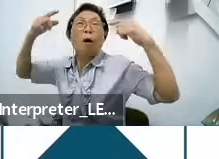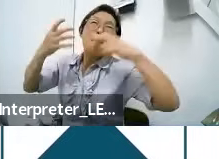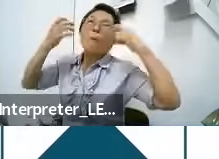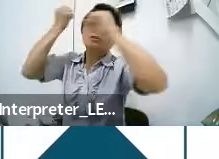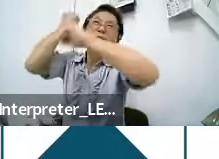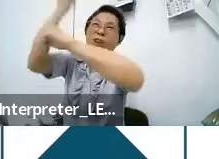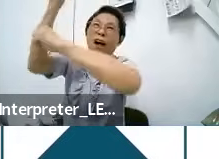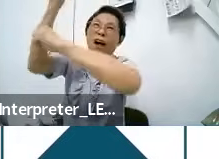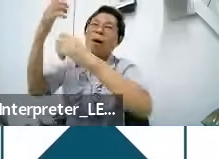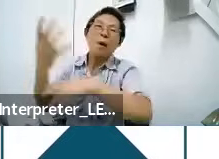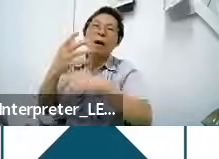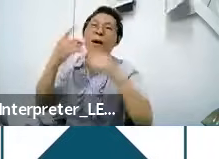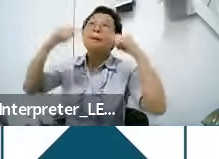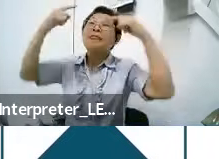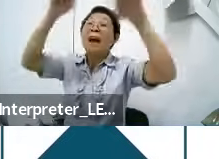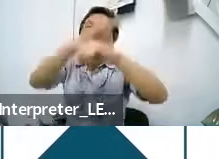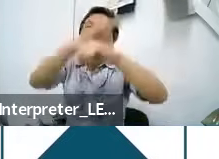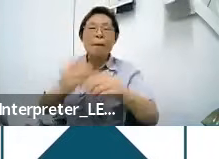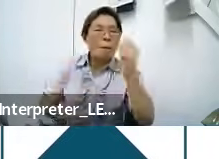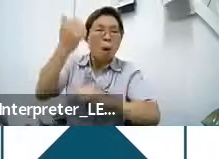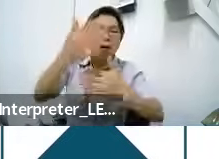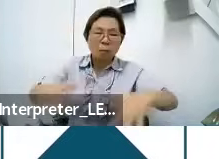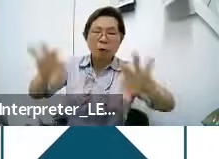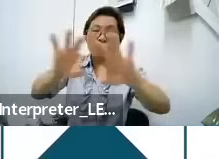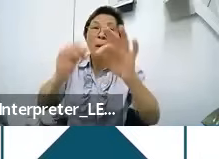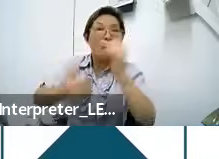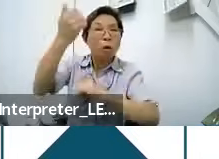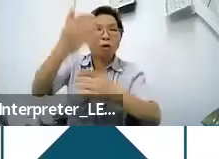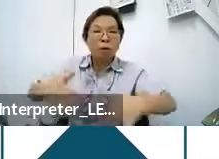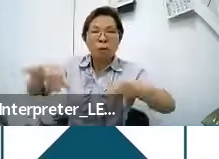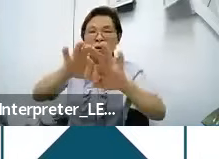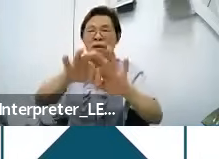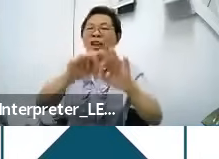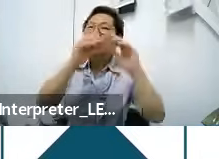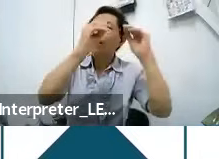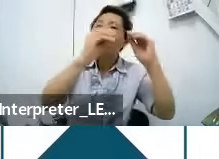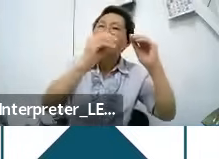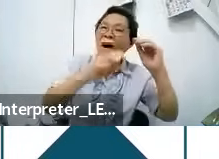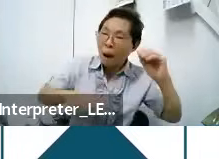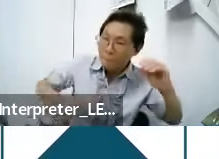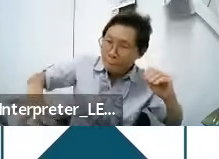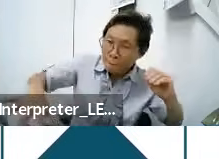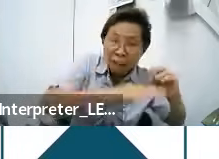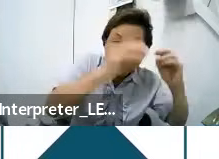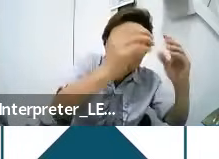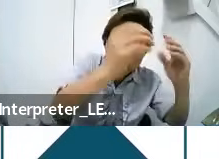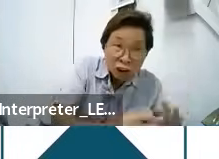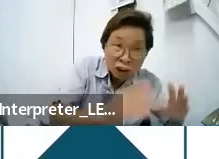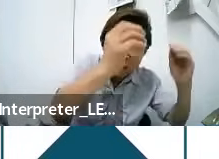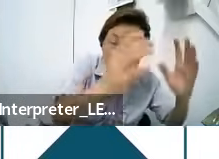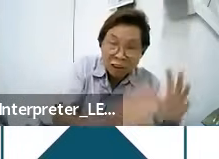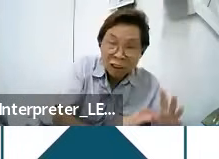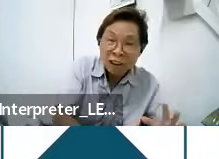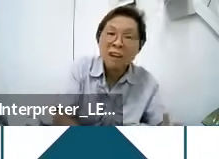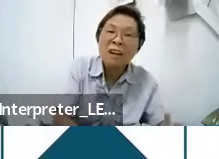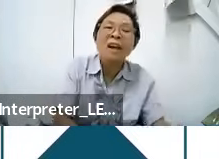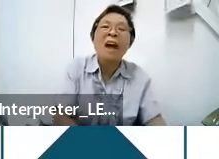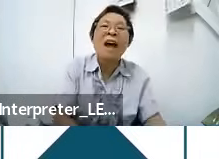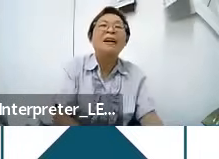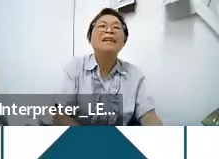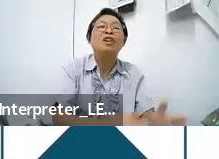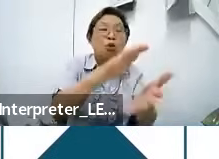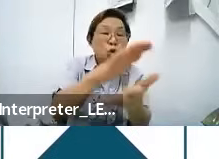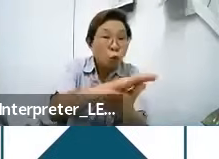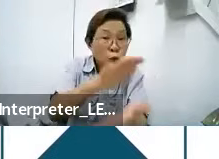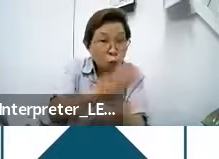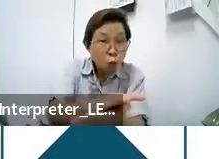the most important amongst the teachers or educational stakeholders that